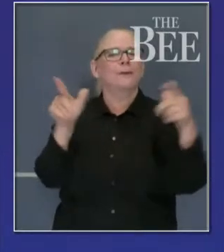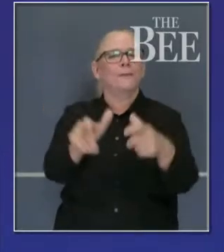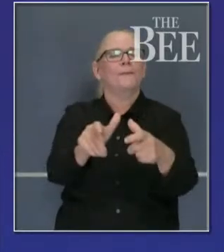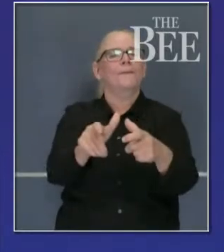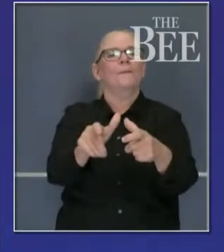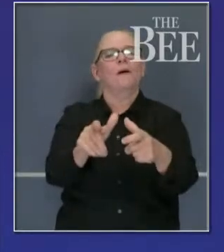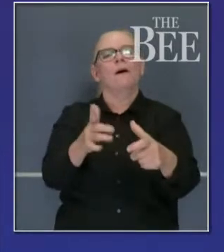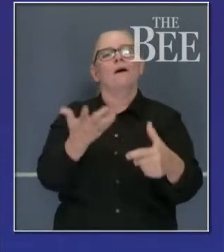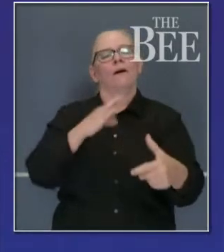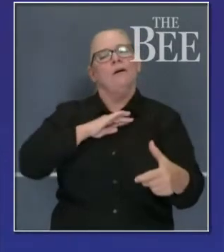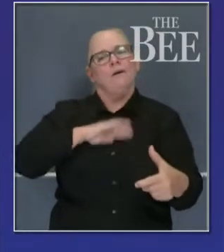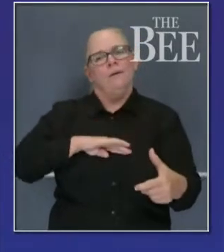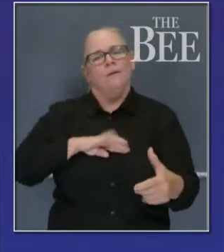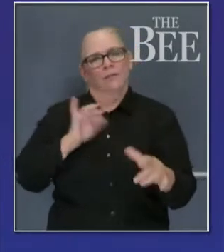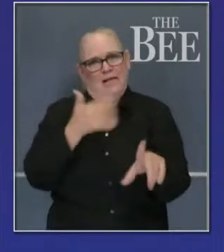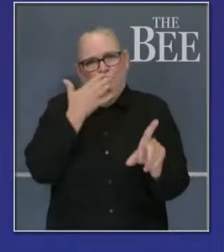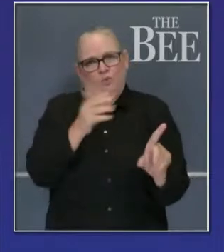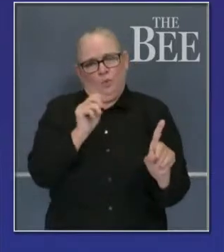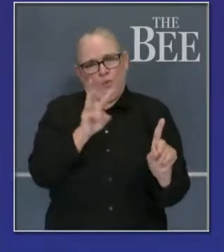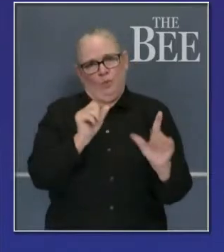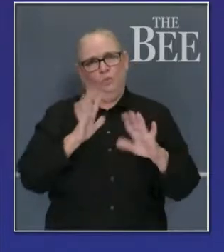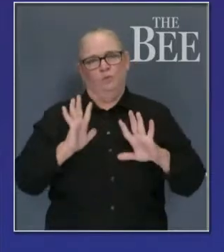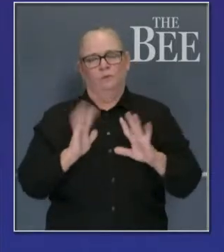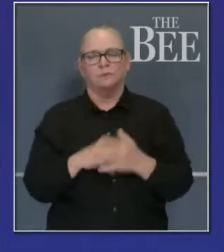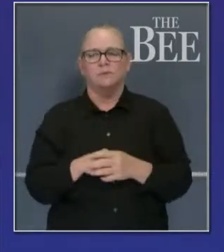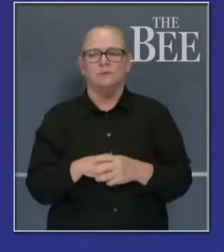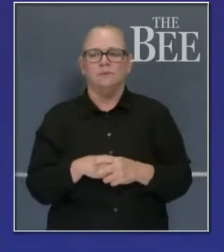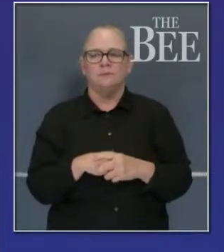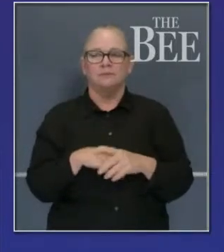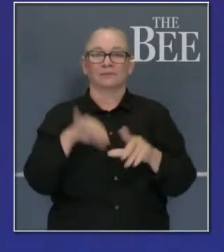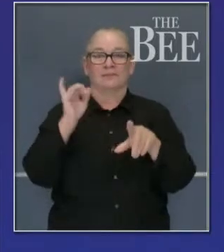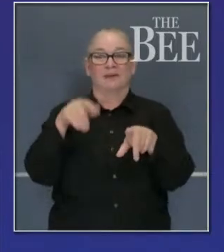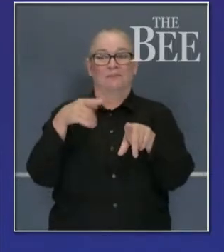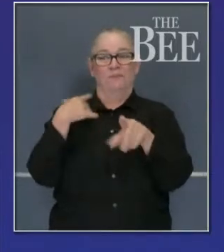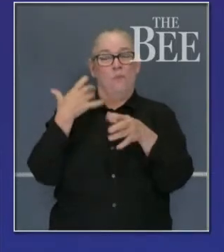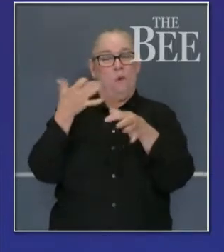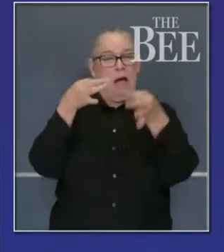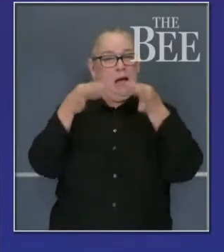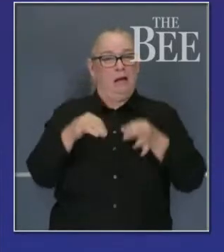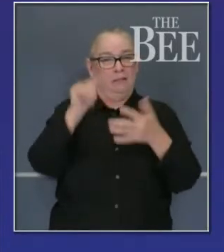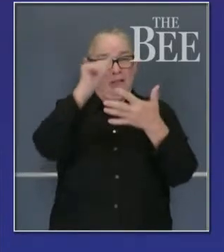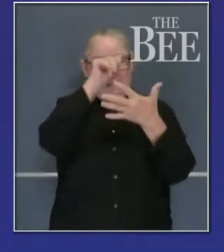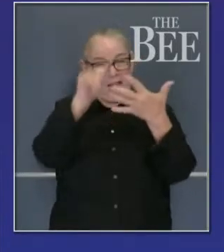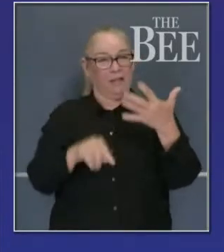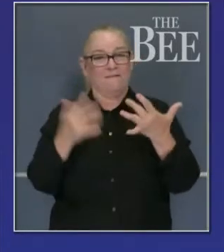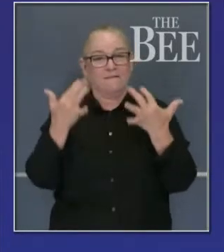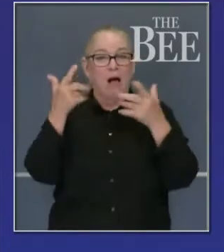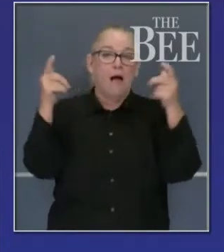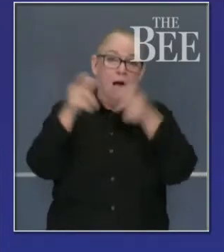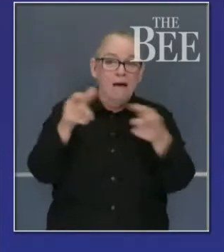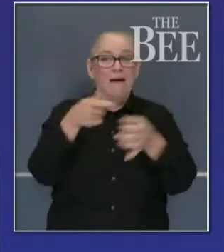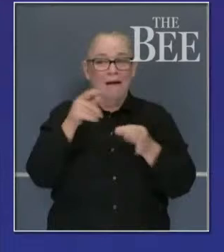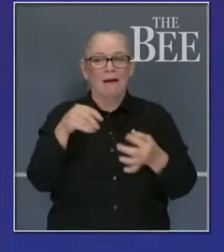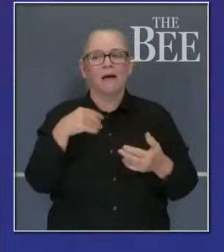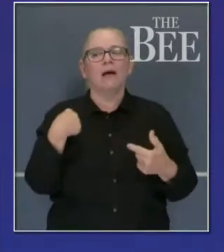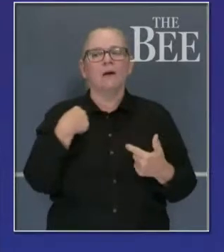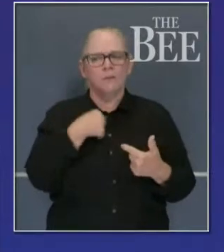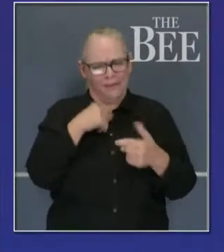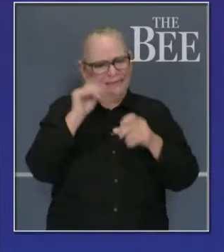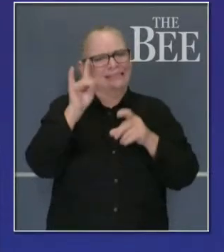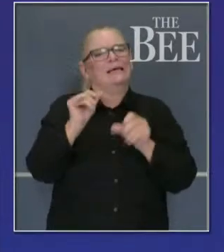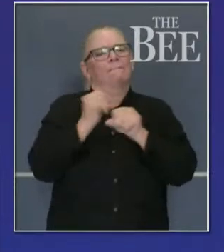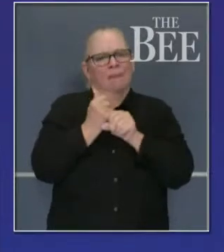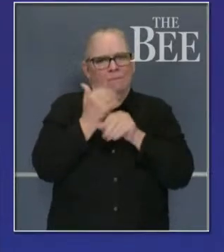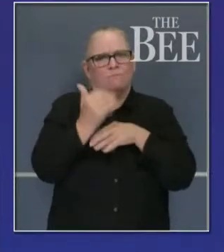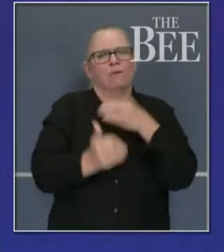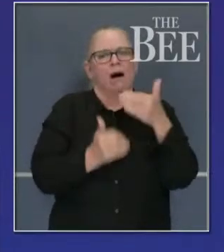It's a point of reference with all of these that real progress has been made, is being